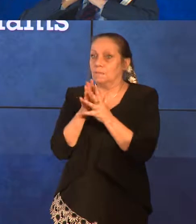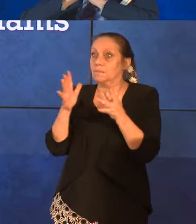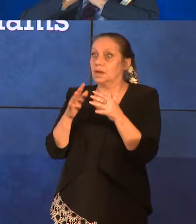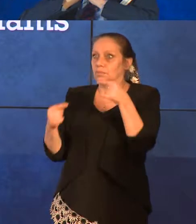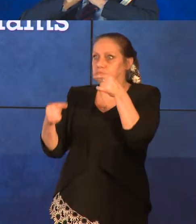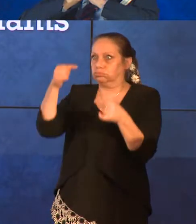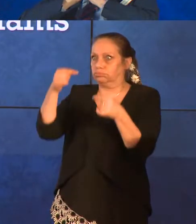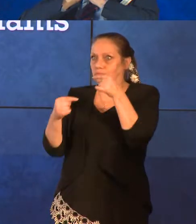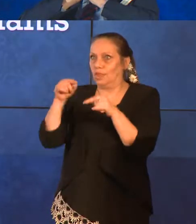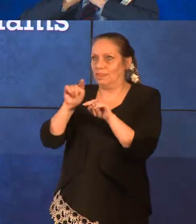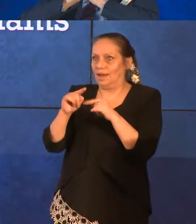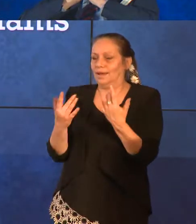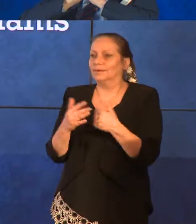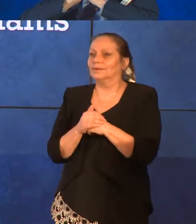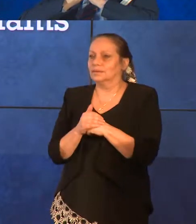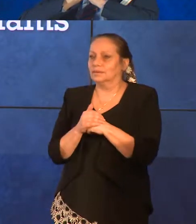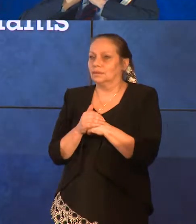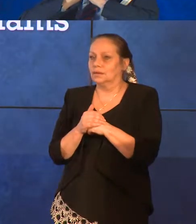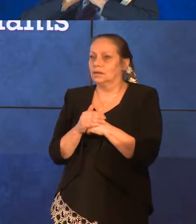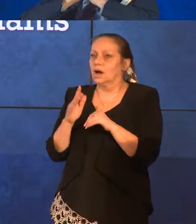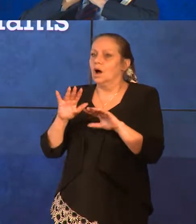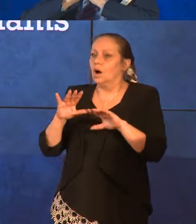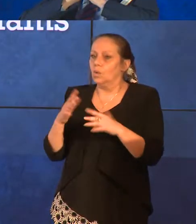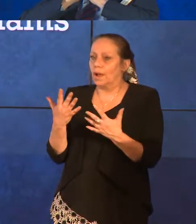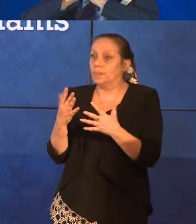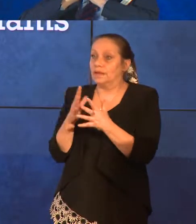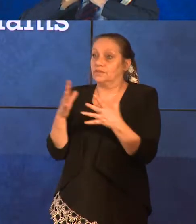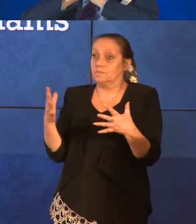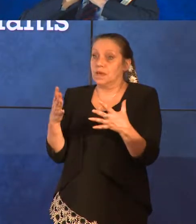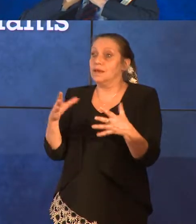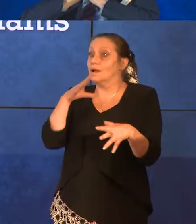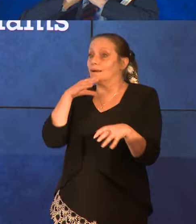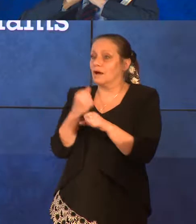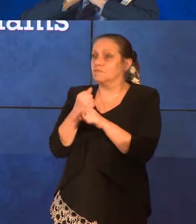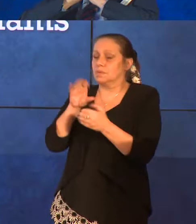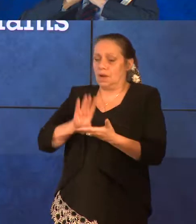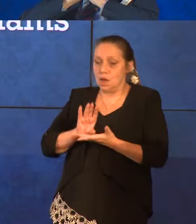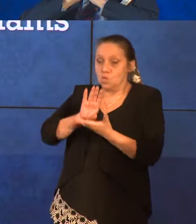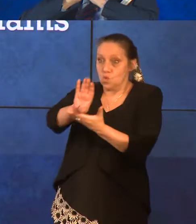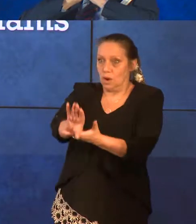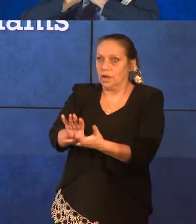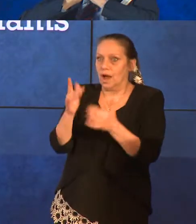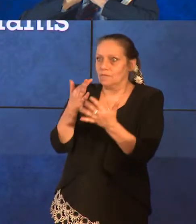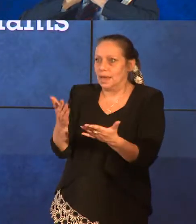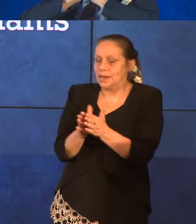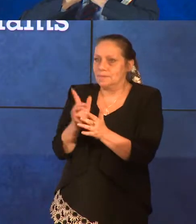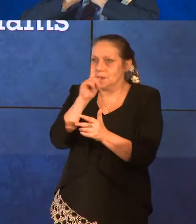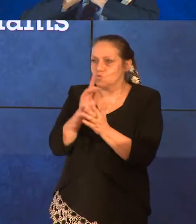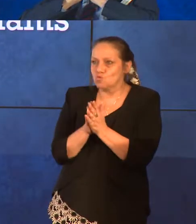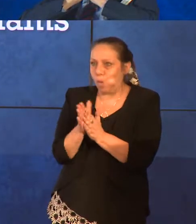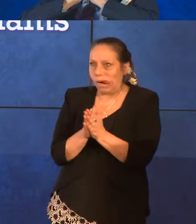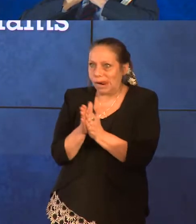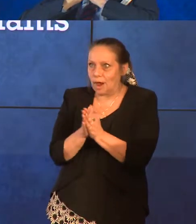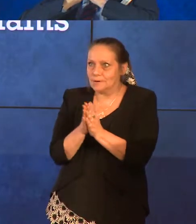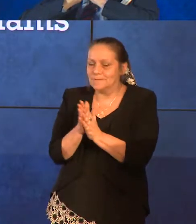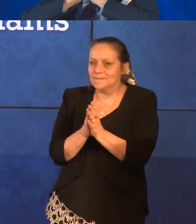that, even things like sole rebates. So whenever there's sort of a big influx of government money and you've got a lot of people that more access to money